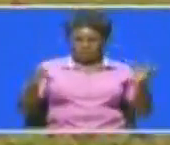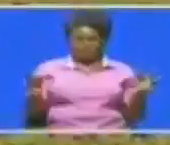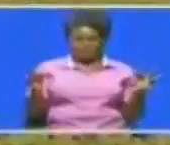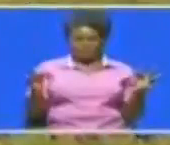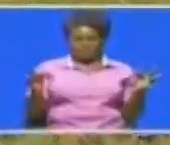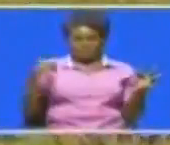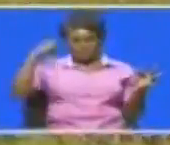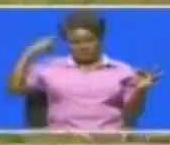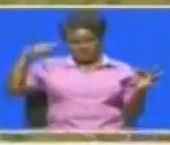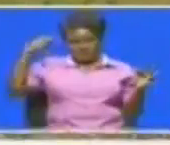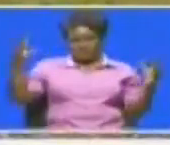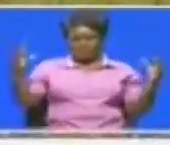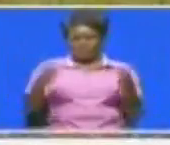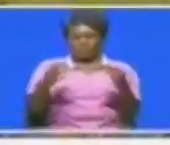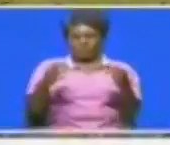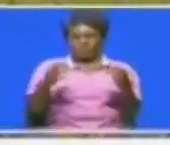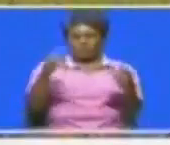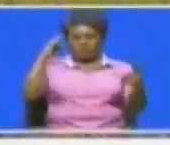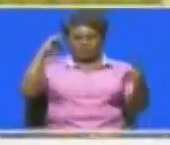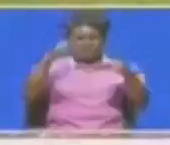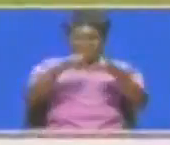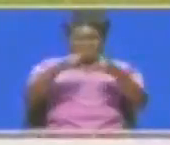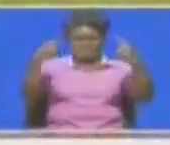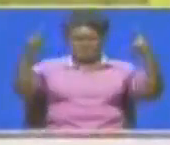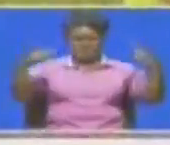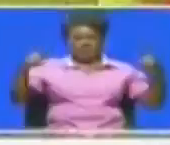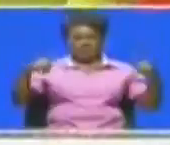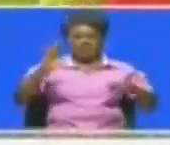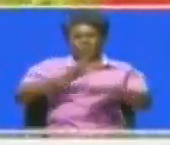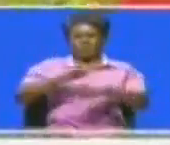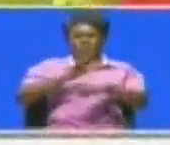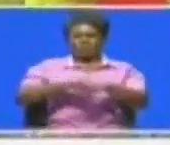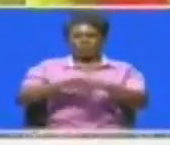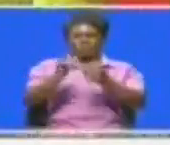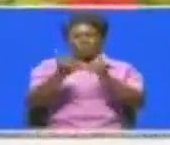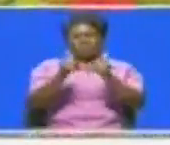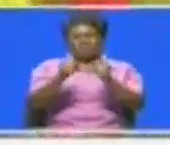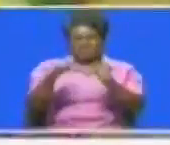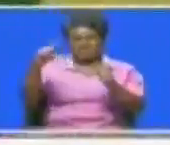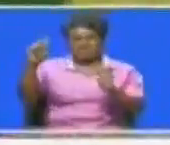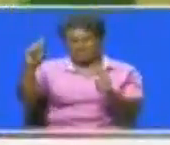Kariobangi Sharks watakuwa wakipania kuendeleza msururu wa matukio mazuri katika kipute cha ngao ya...